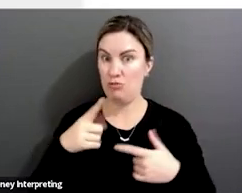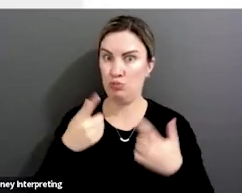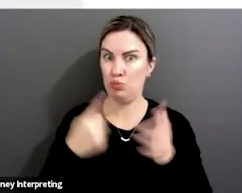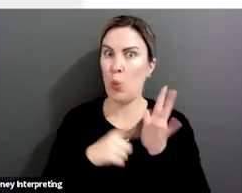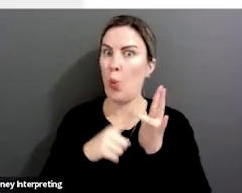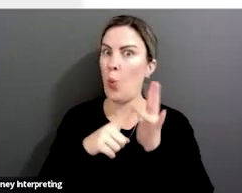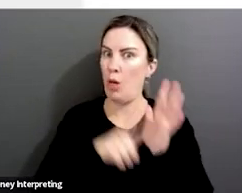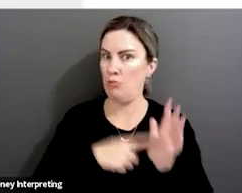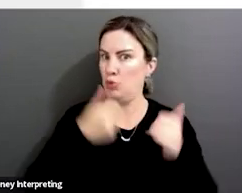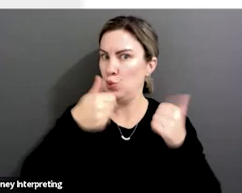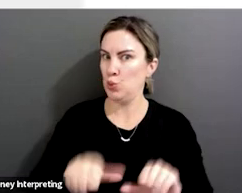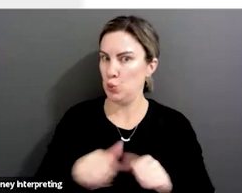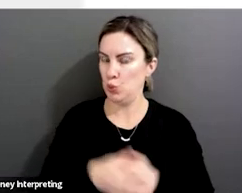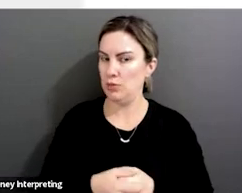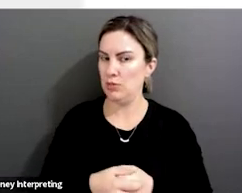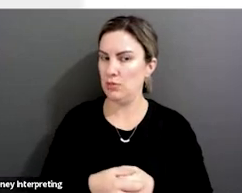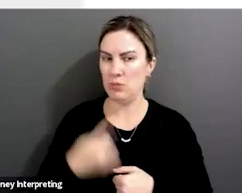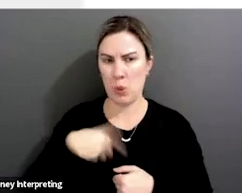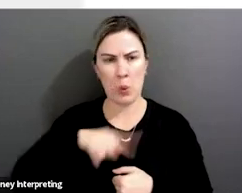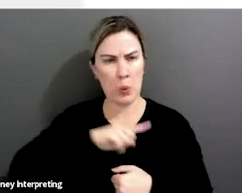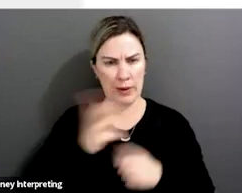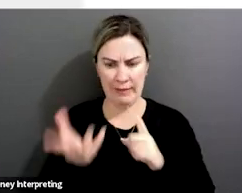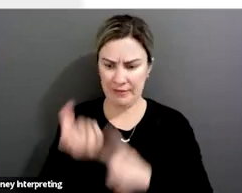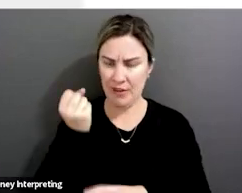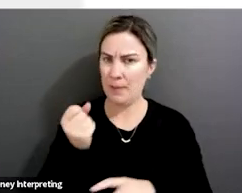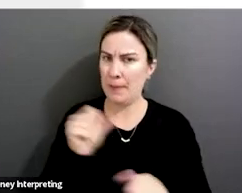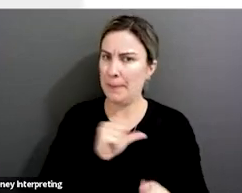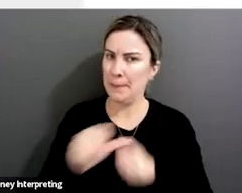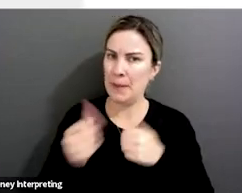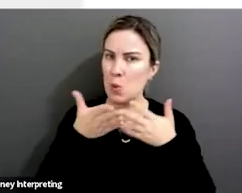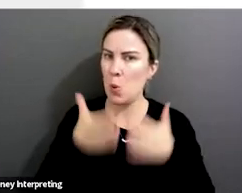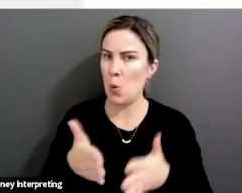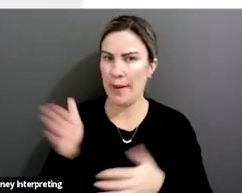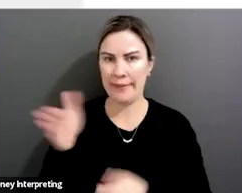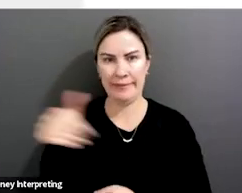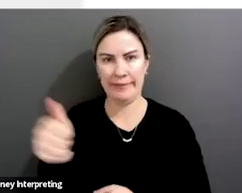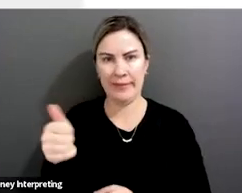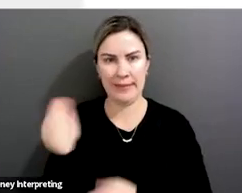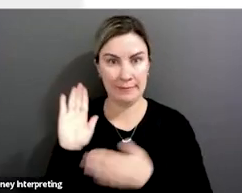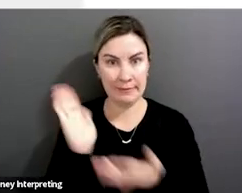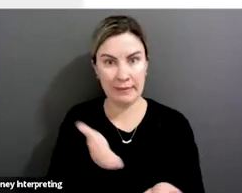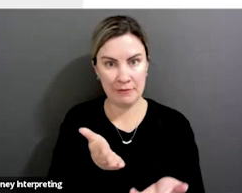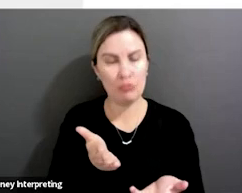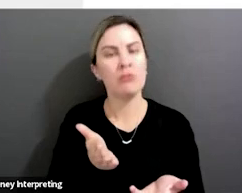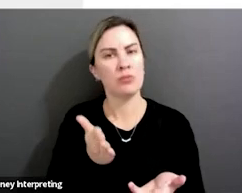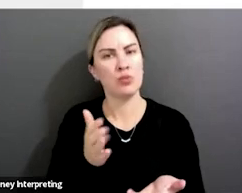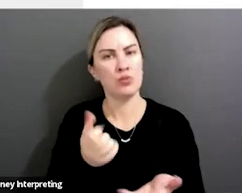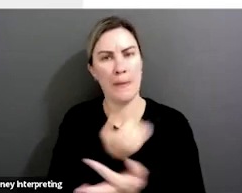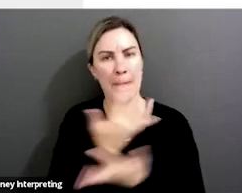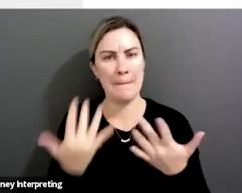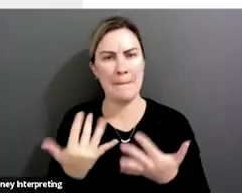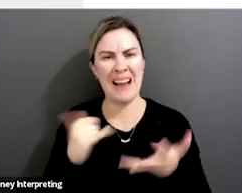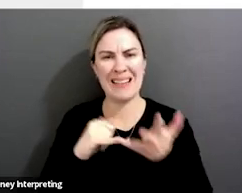use. We uncover the most effective and the most efficient delivery mechanisms where multiple stakeholders are concerned and where there's